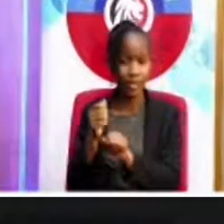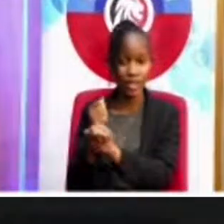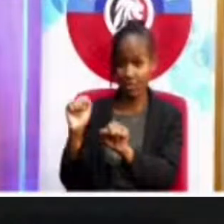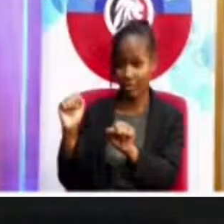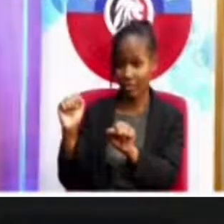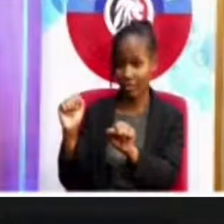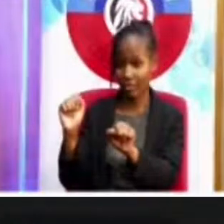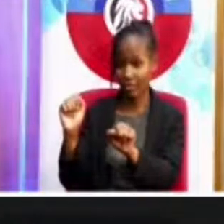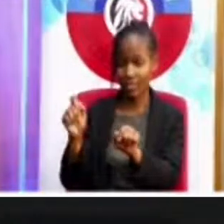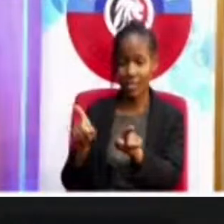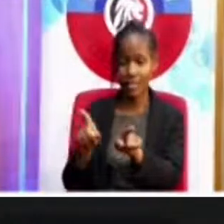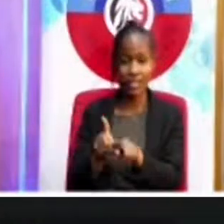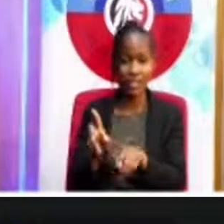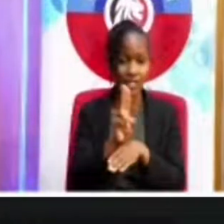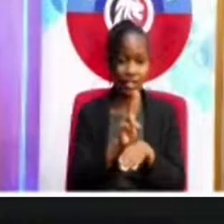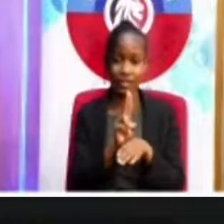cargo